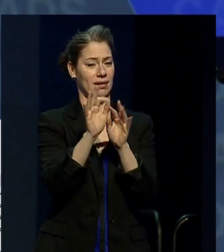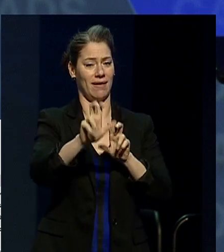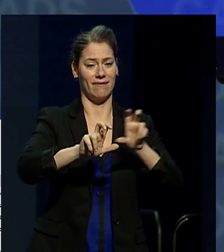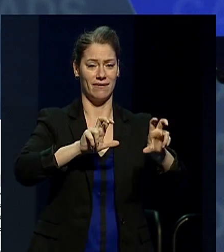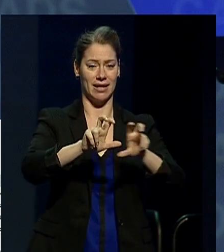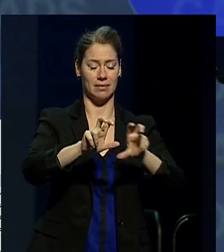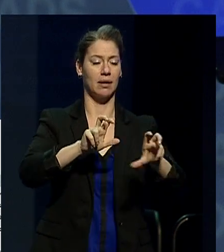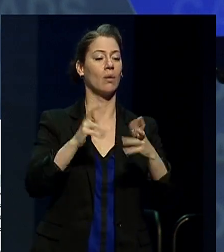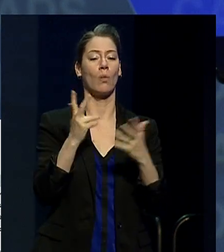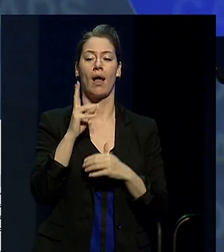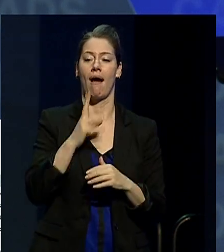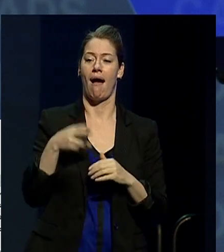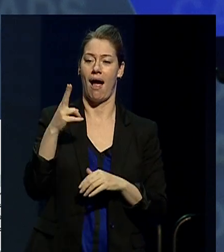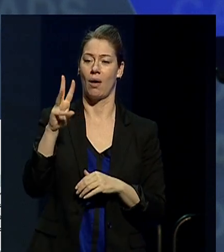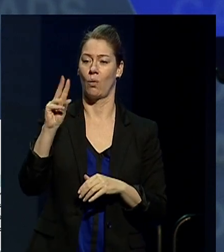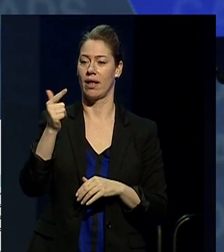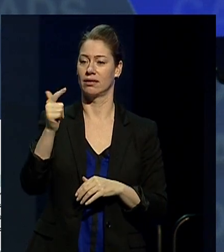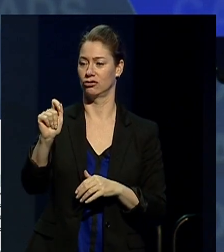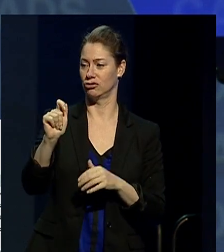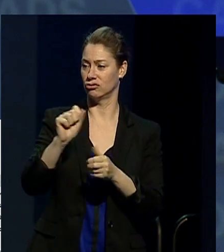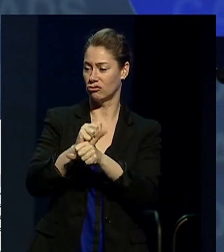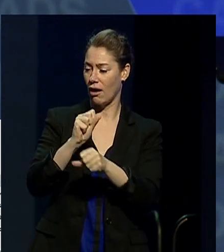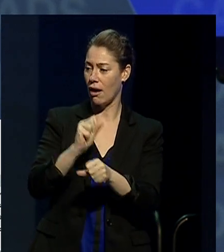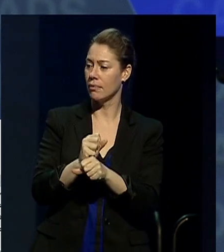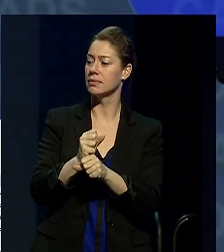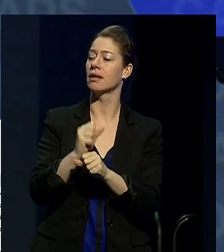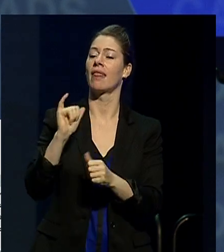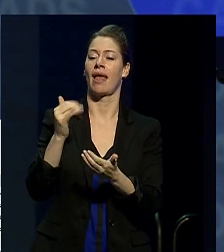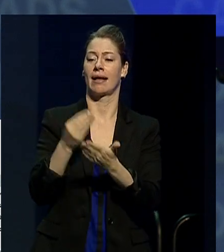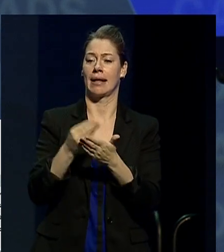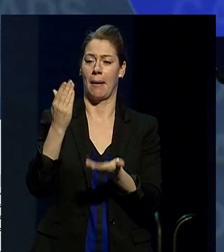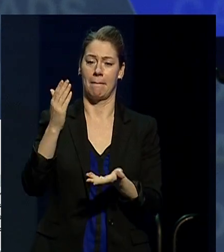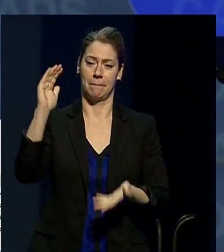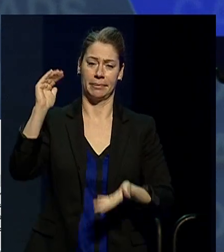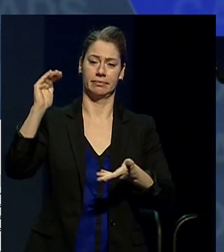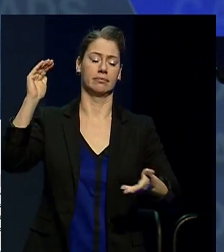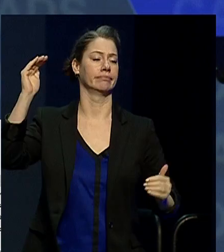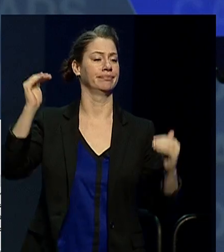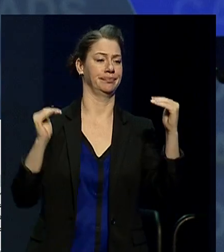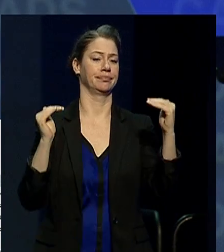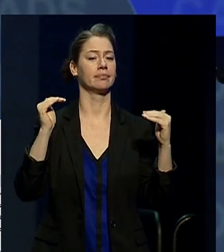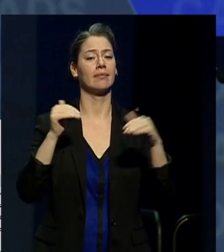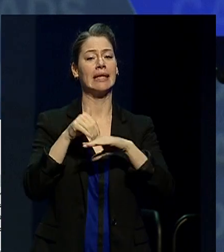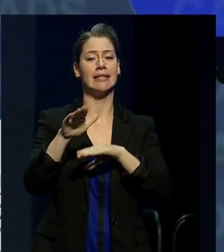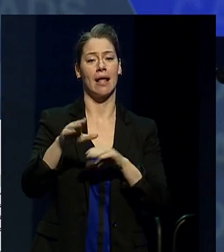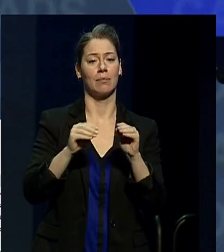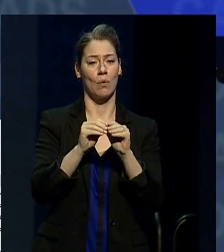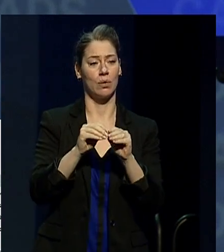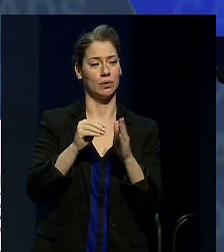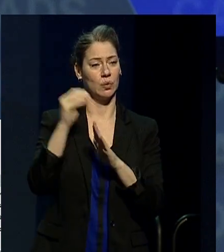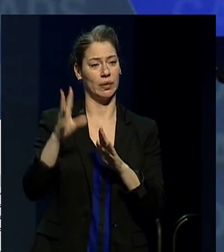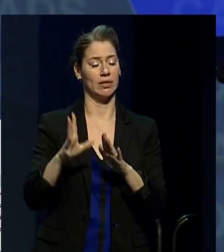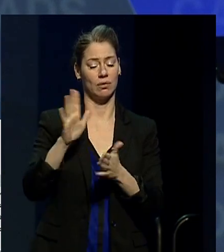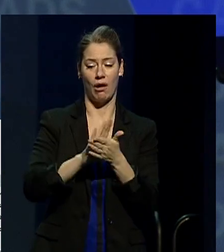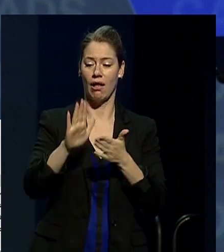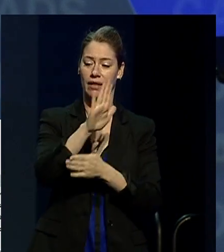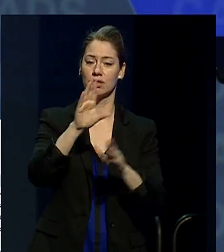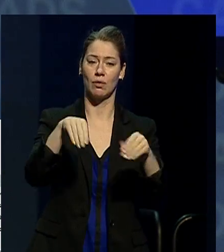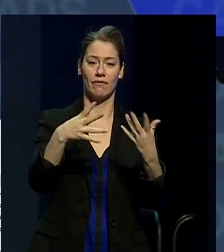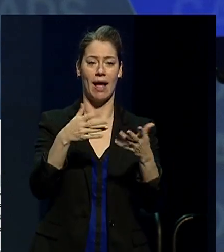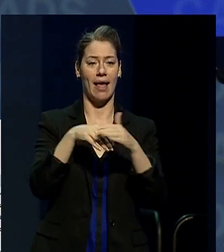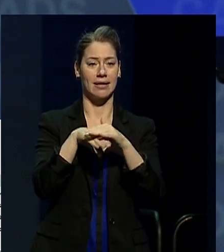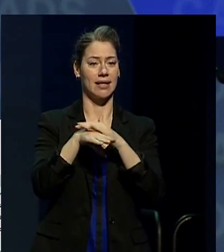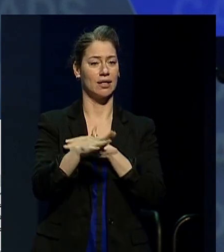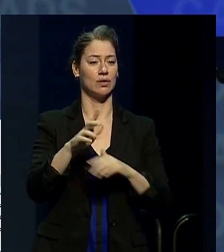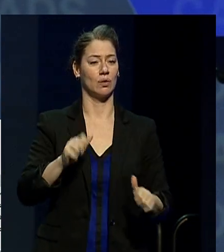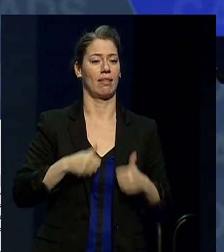high-wage jobs, closing the income gap, sending more students to college, and providing access to lifelong learning. The